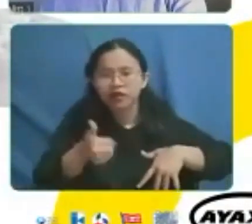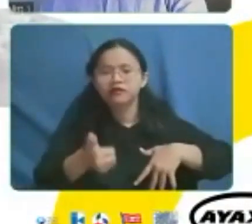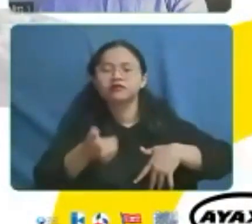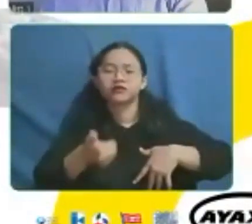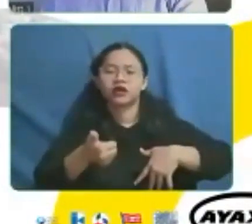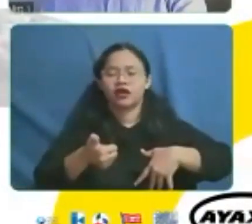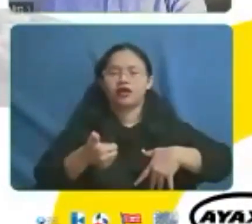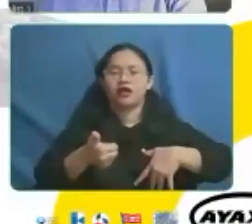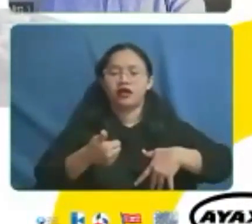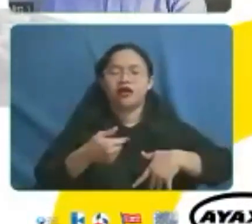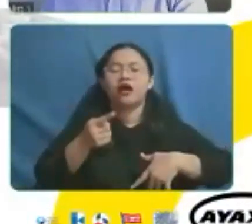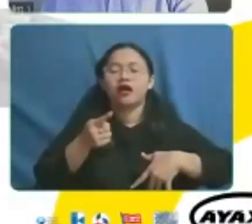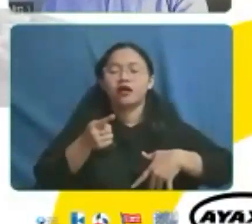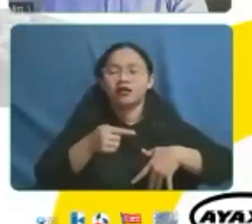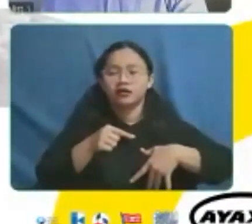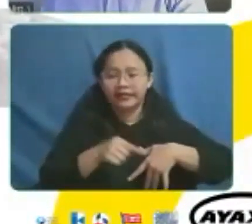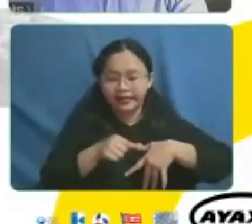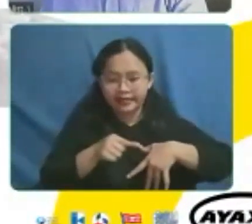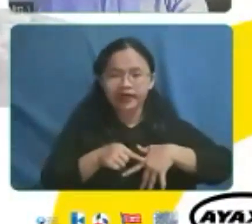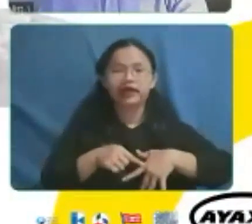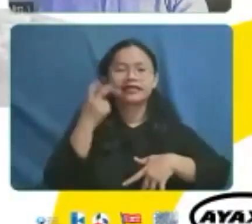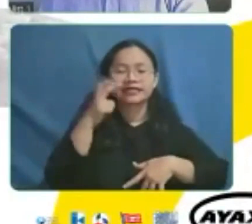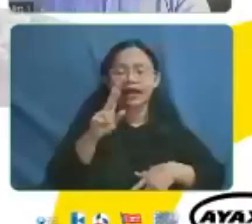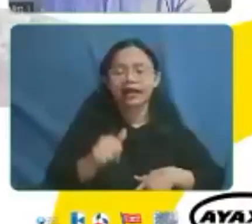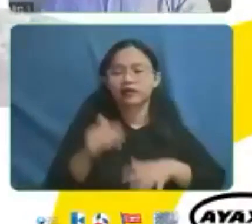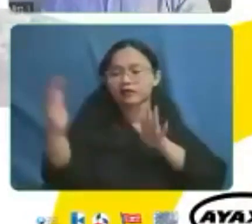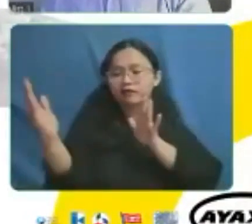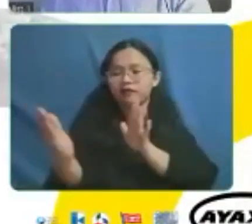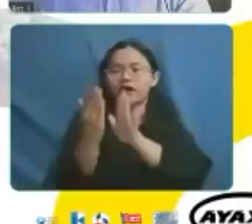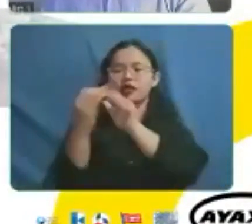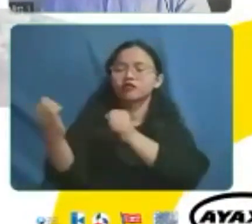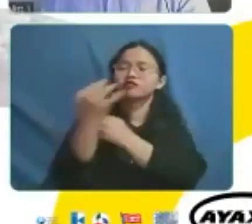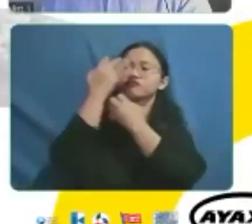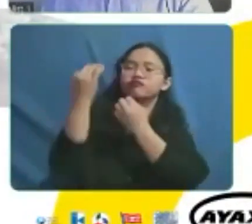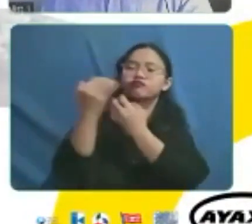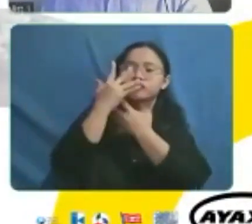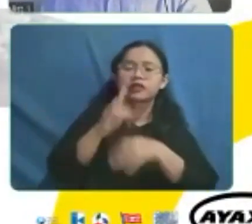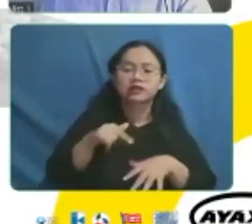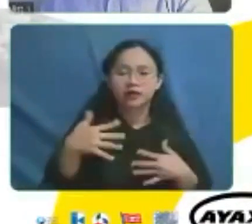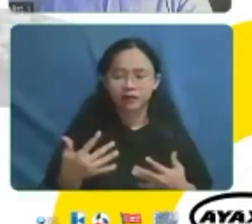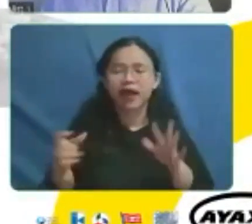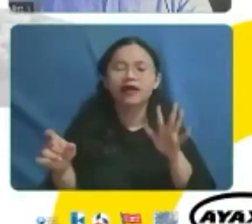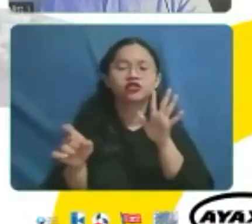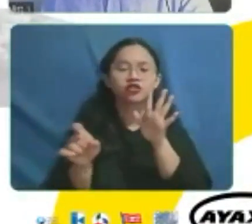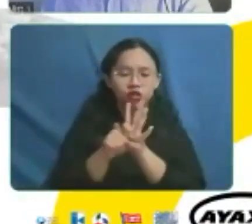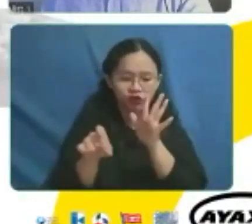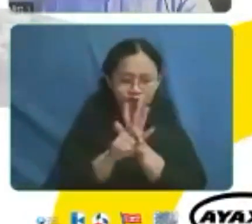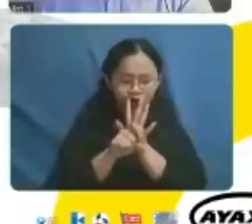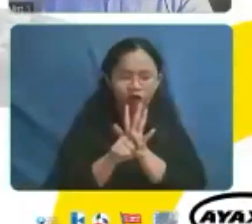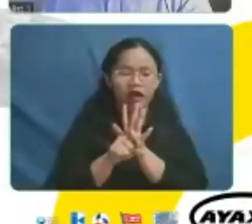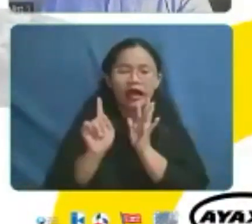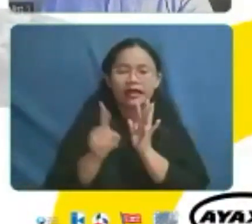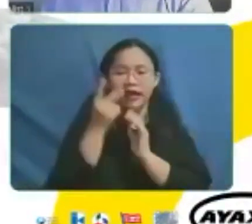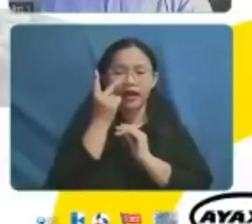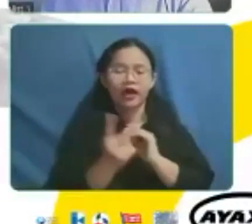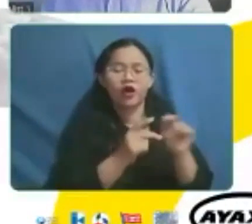no exposure, there's no health effects. So there may be some people, for example, outdoor workers, might be more exposed to